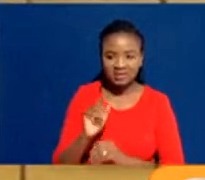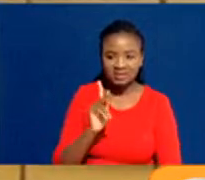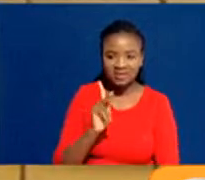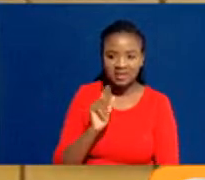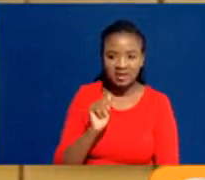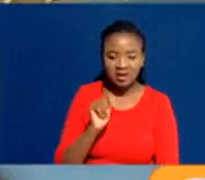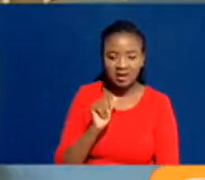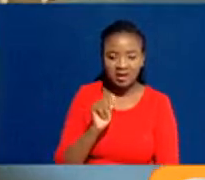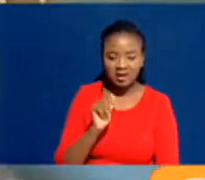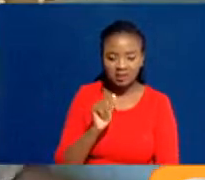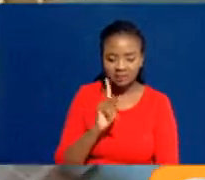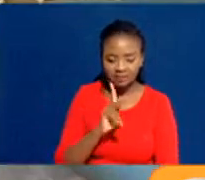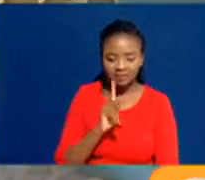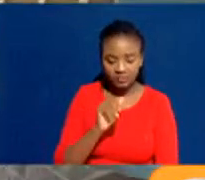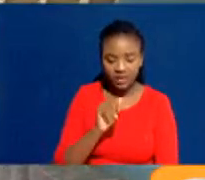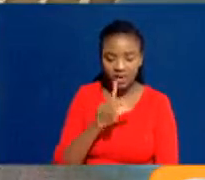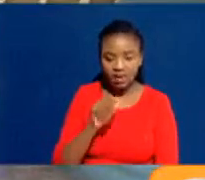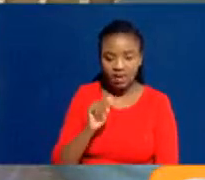last 2 years.